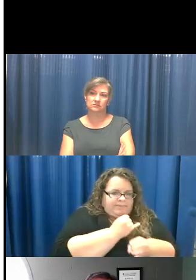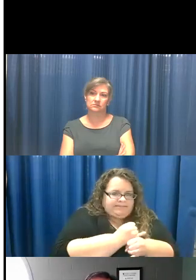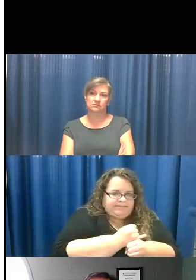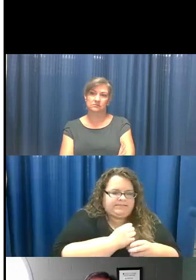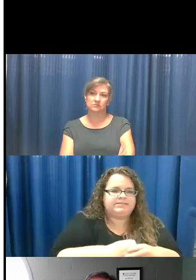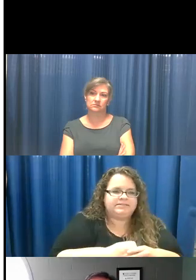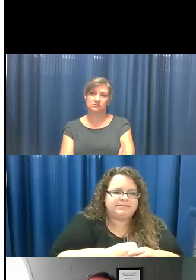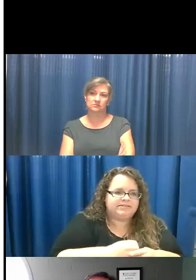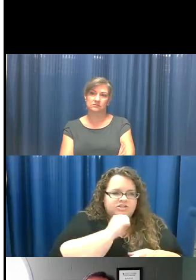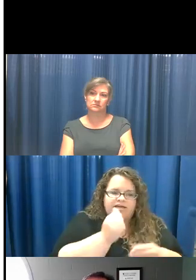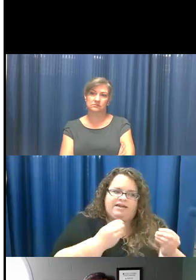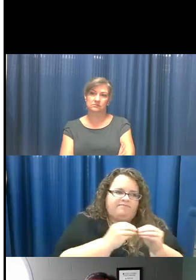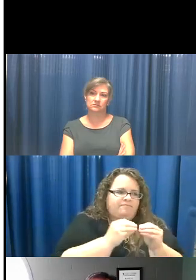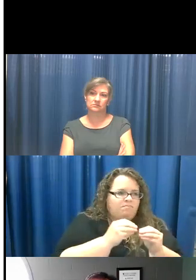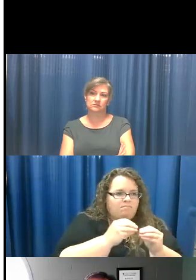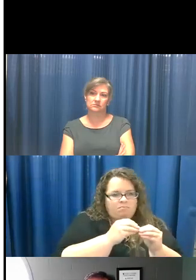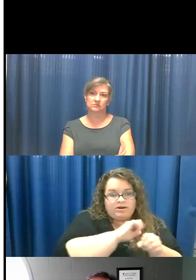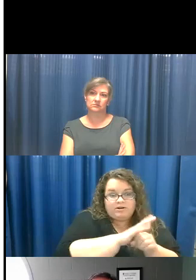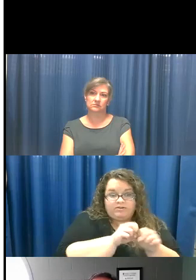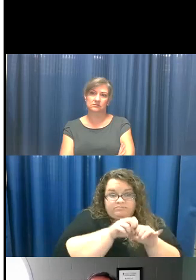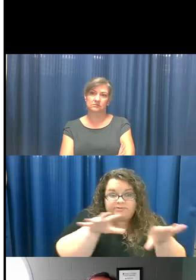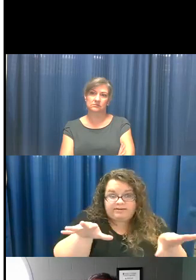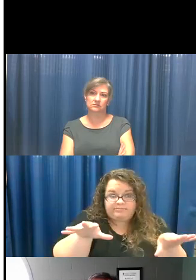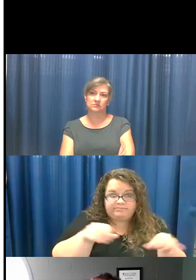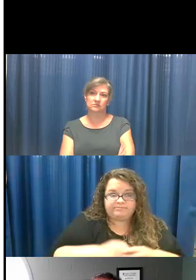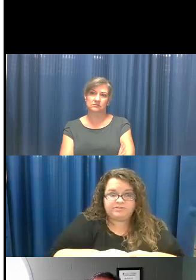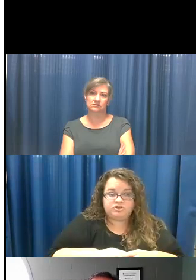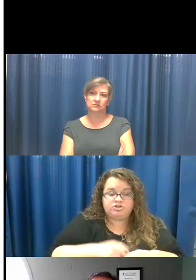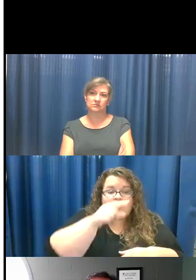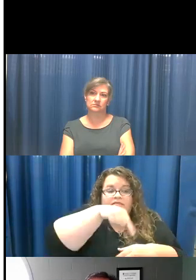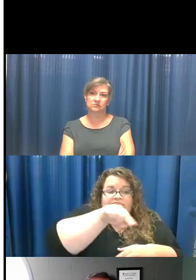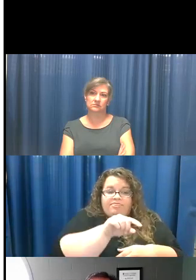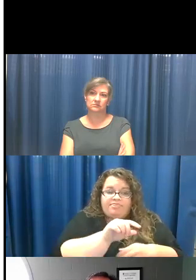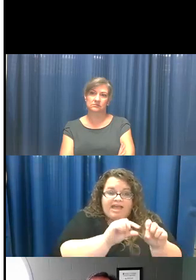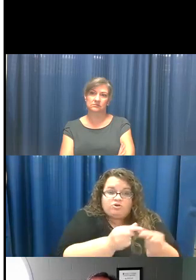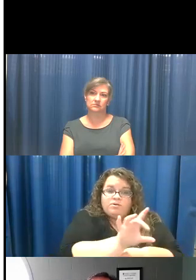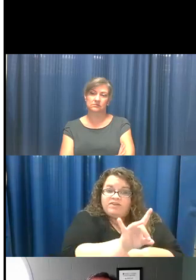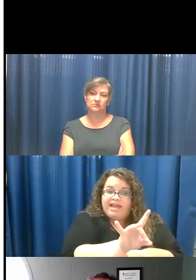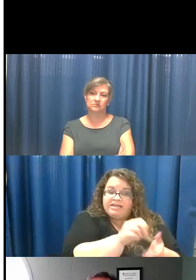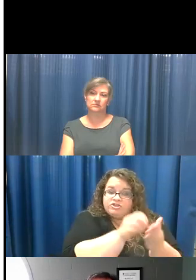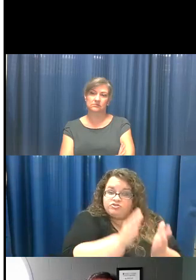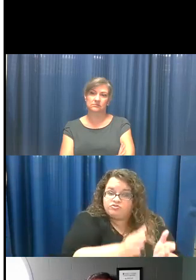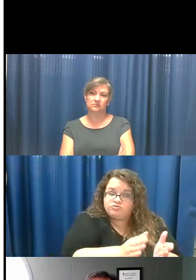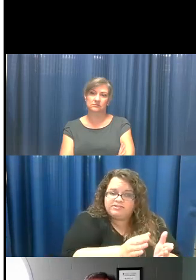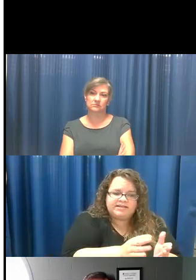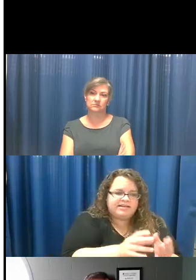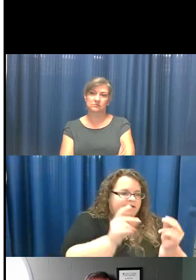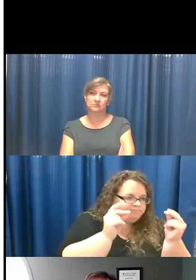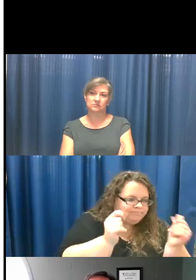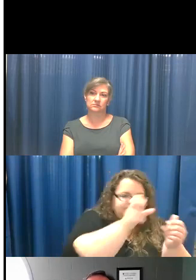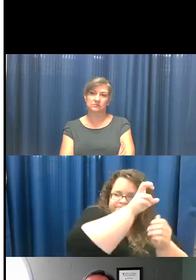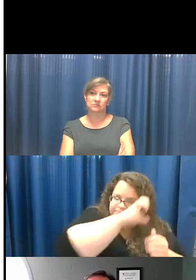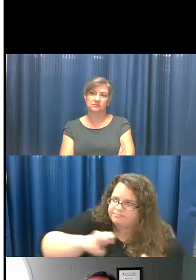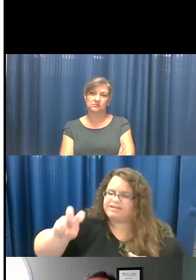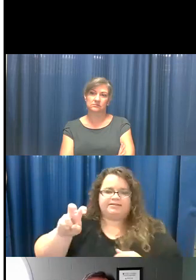COVID spread on campus. Those 8 students can immediately transition to participating in the class